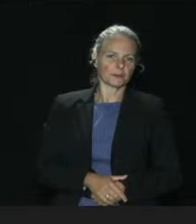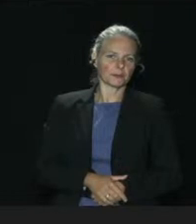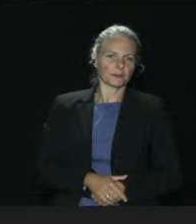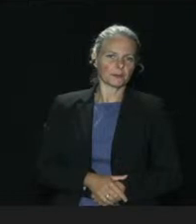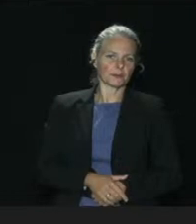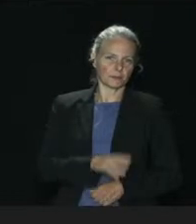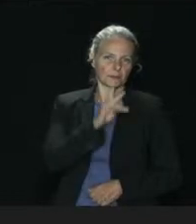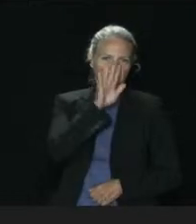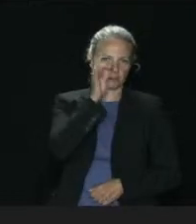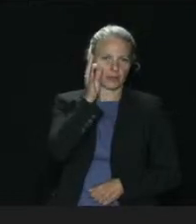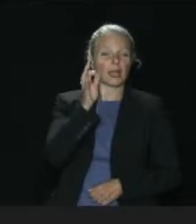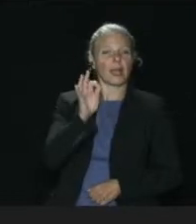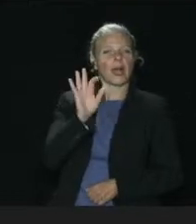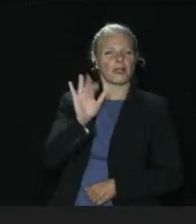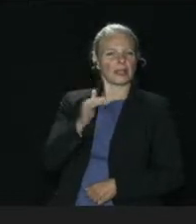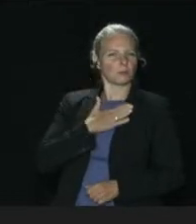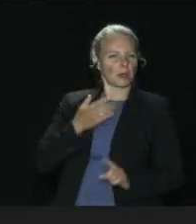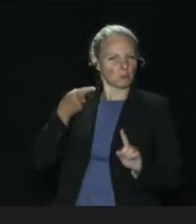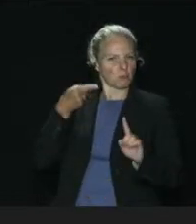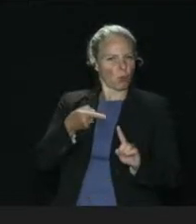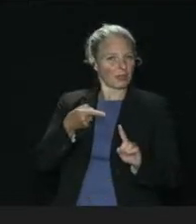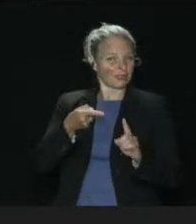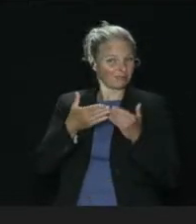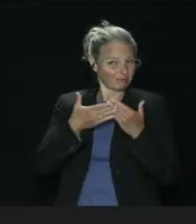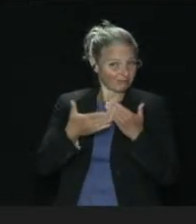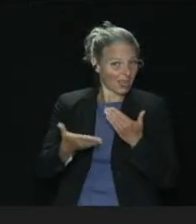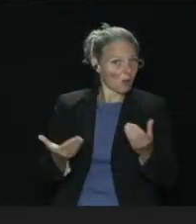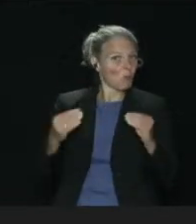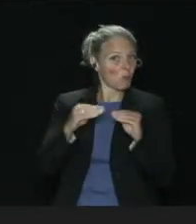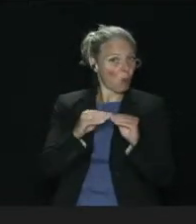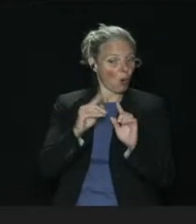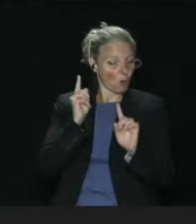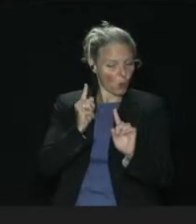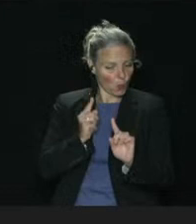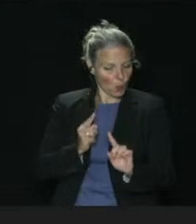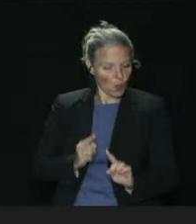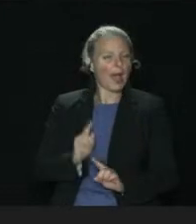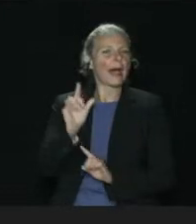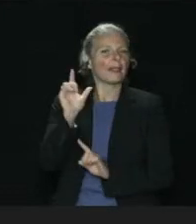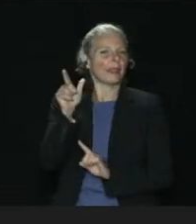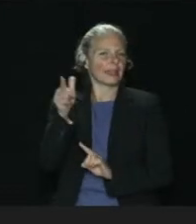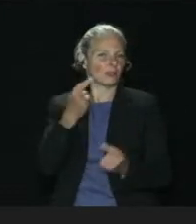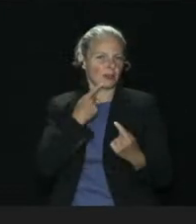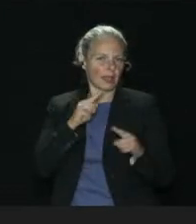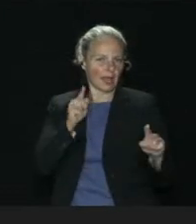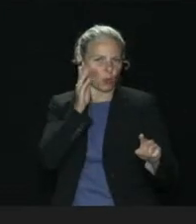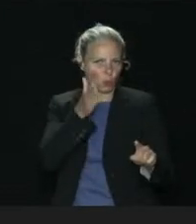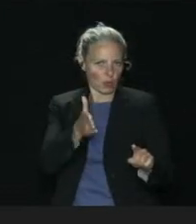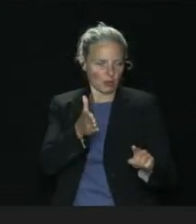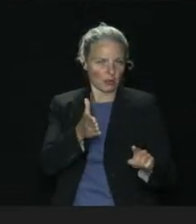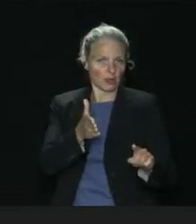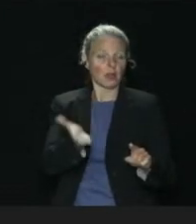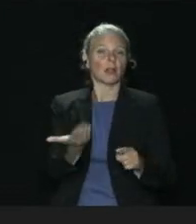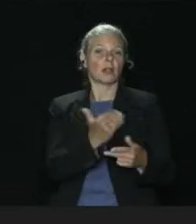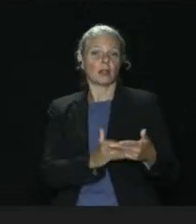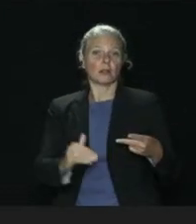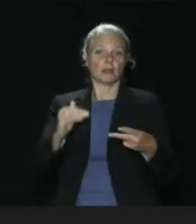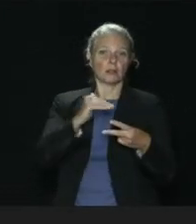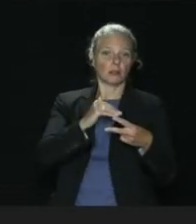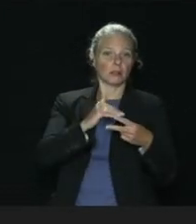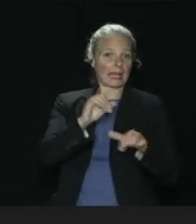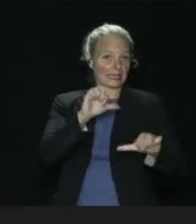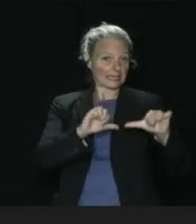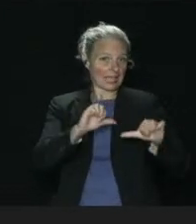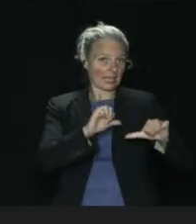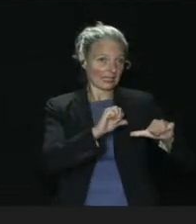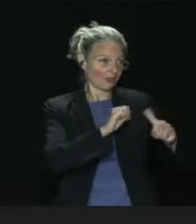that's what I meant when I said there'd be more details coming. But in terms of scientific criteria, I'm not in a position